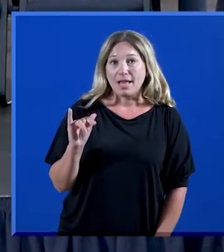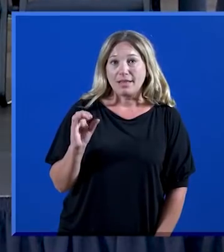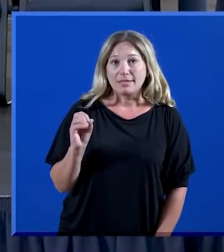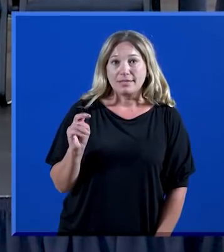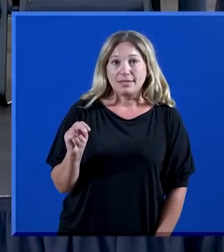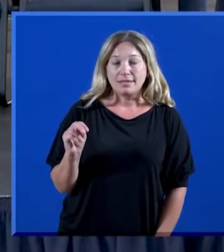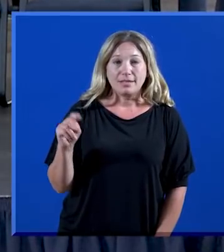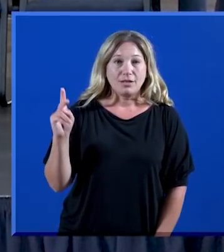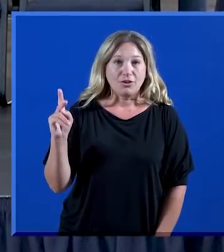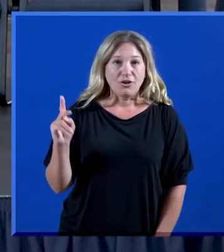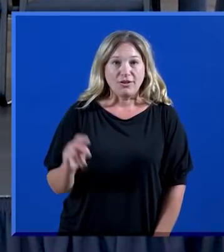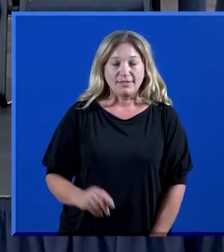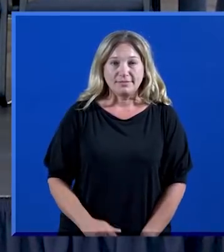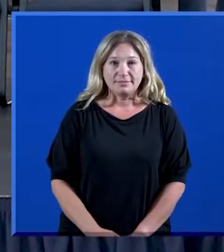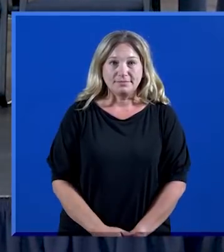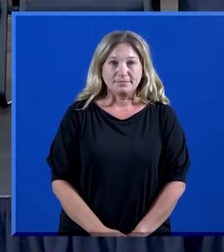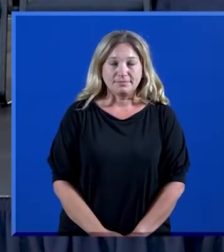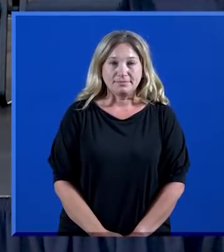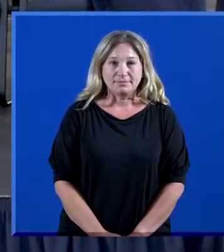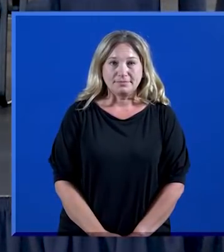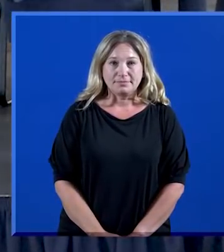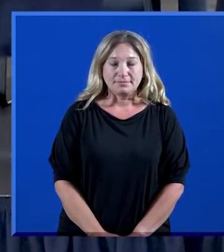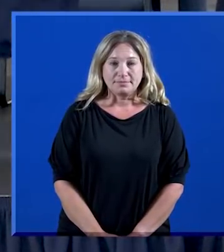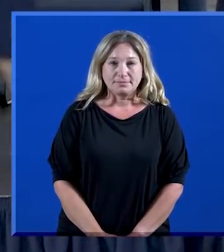Allison Kong.